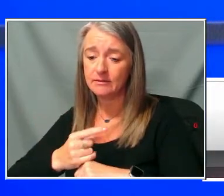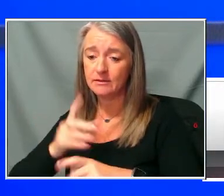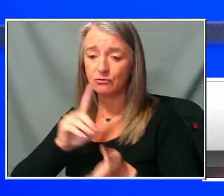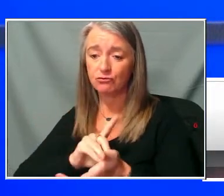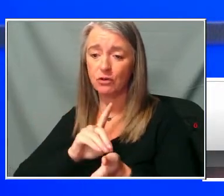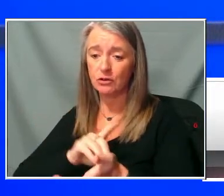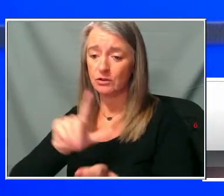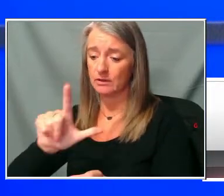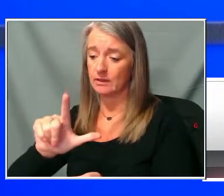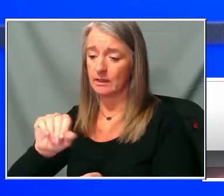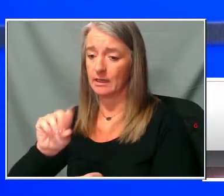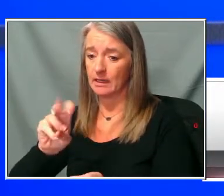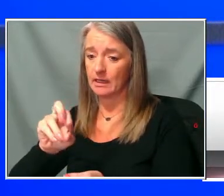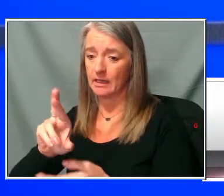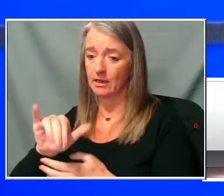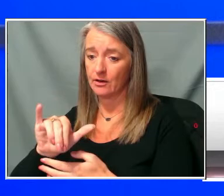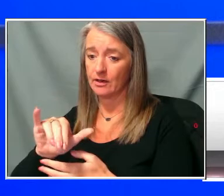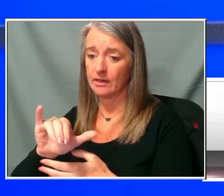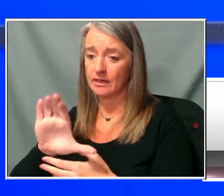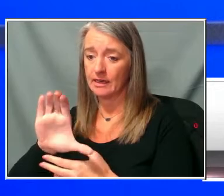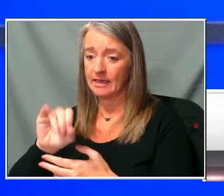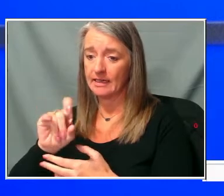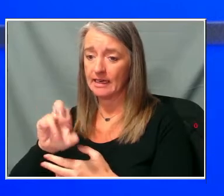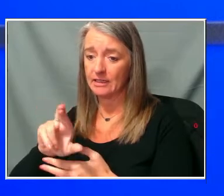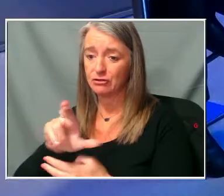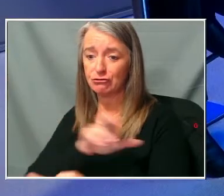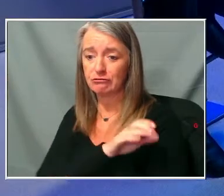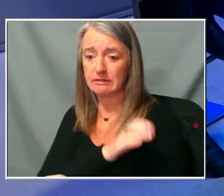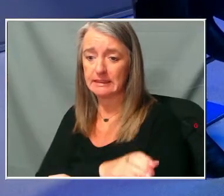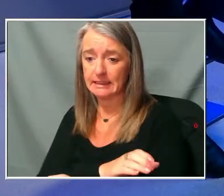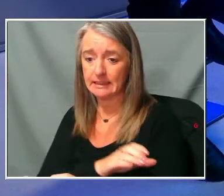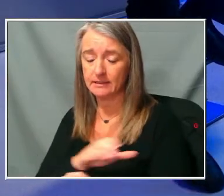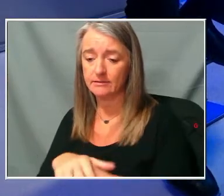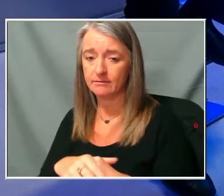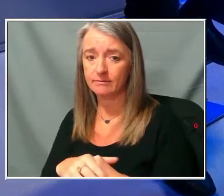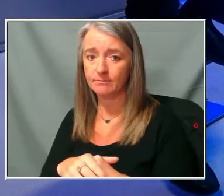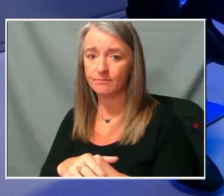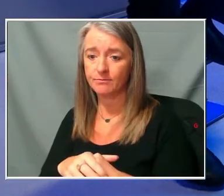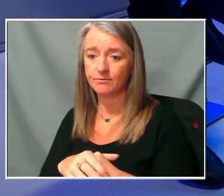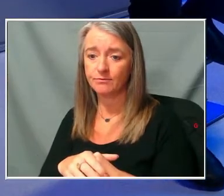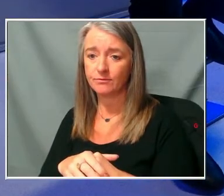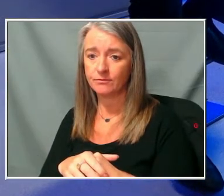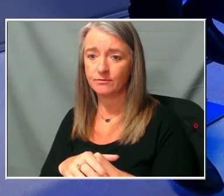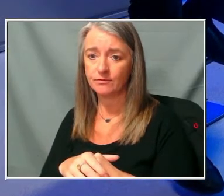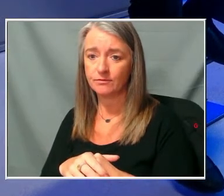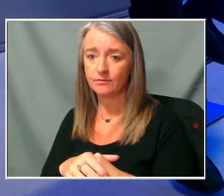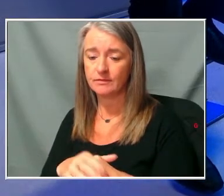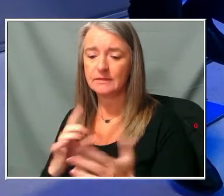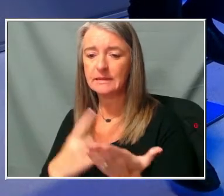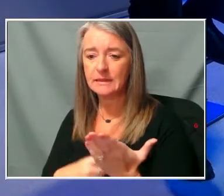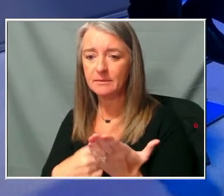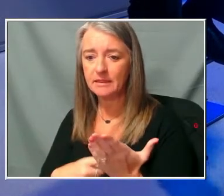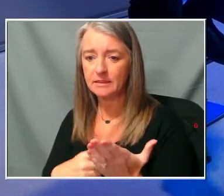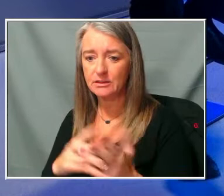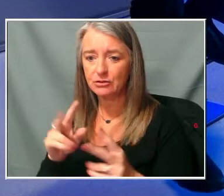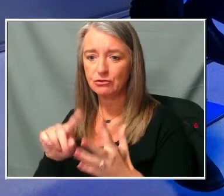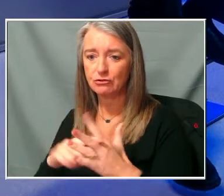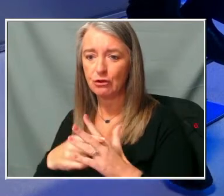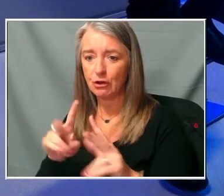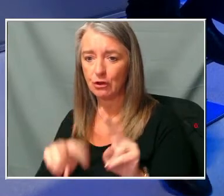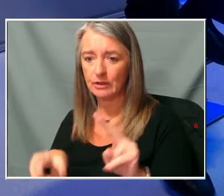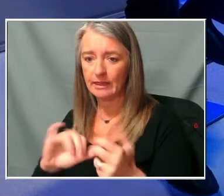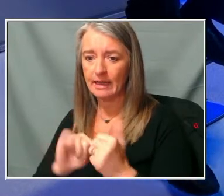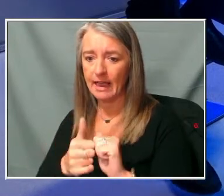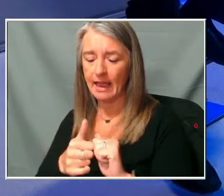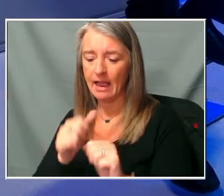the Cancer Survivor Transition Clinic. Well, and I would imagine your days you take things for granted. You start looking at days and how well you